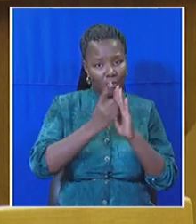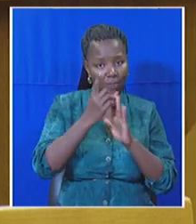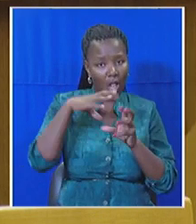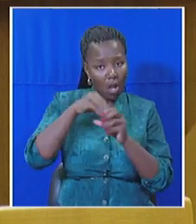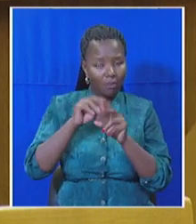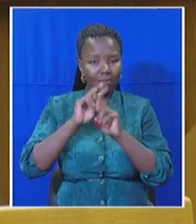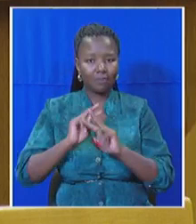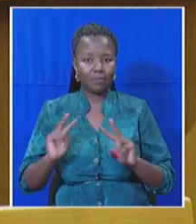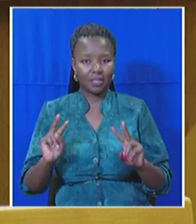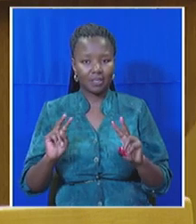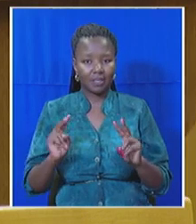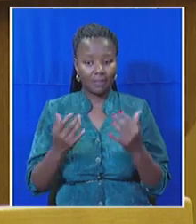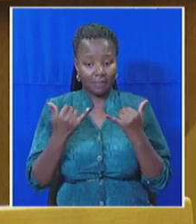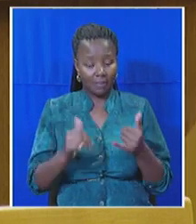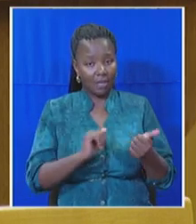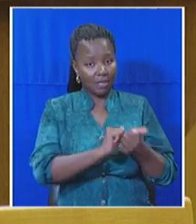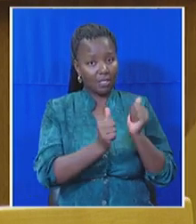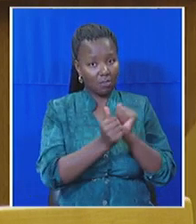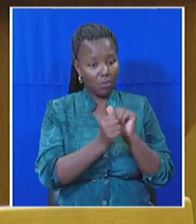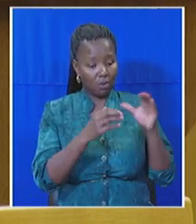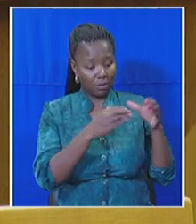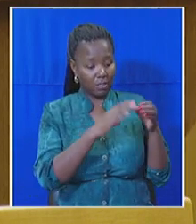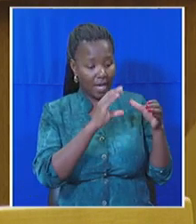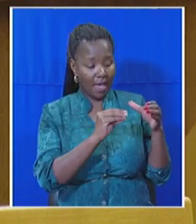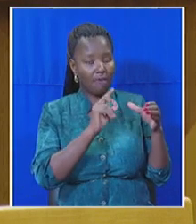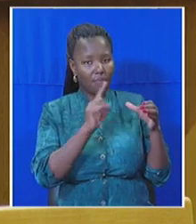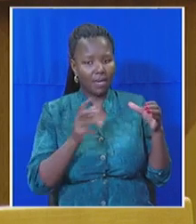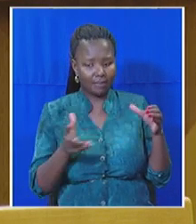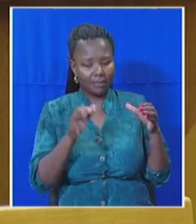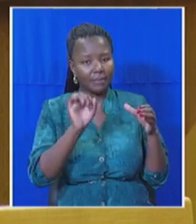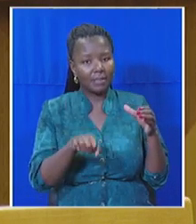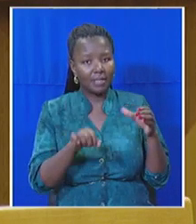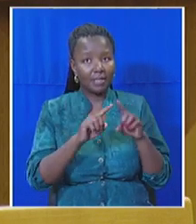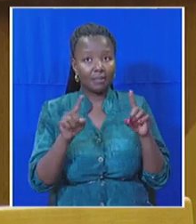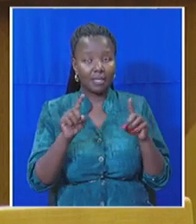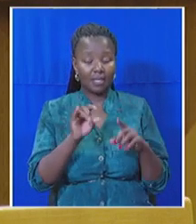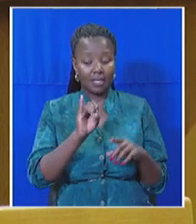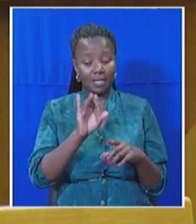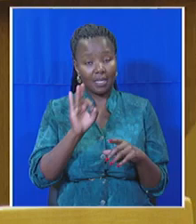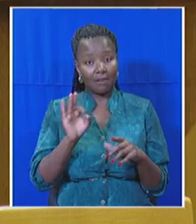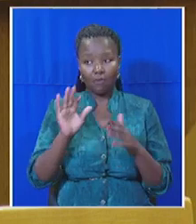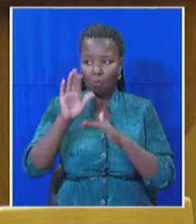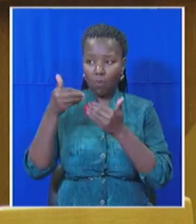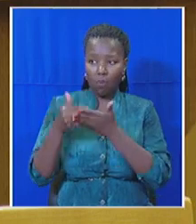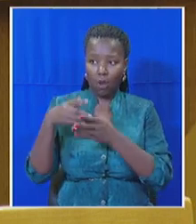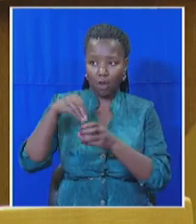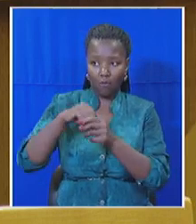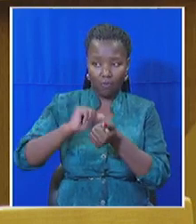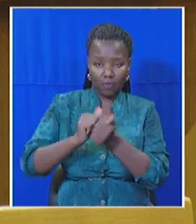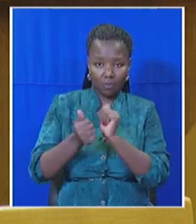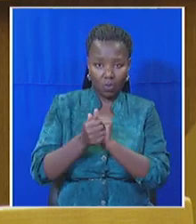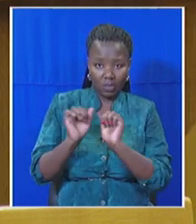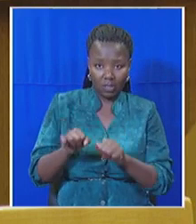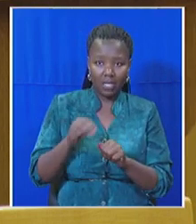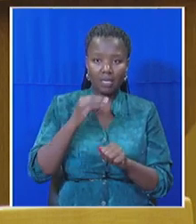to the sport and the recreation department. Of course, now if all criminals can be involved in sport, there can be less